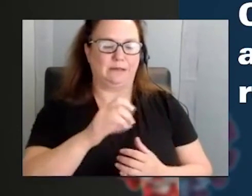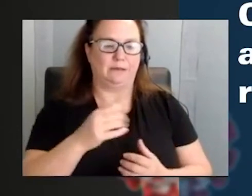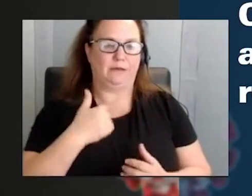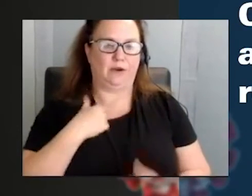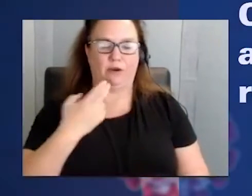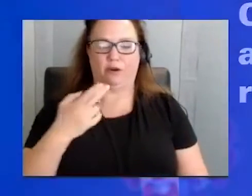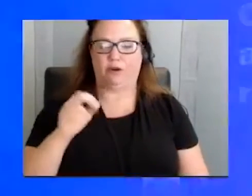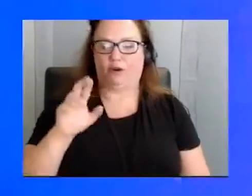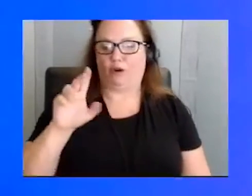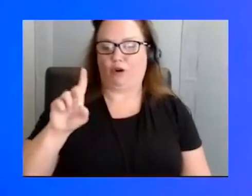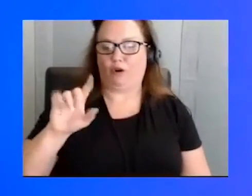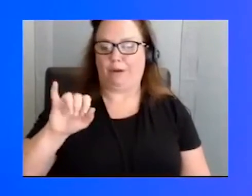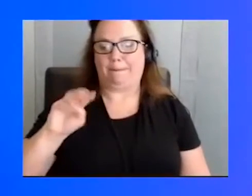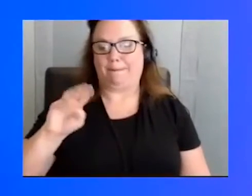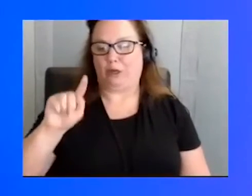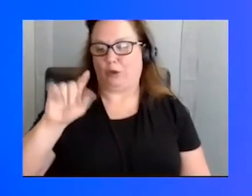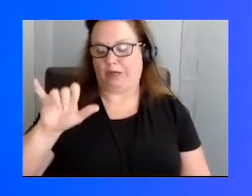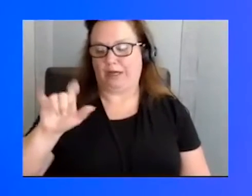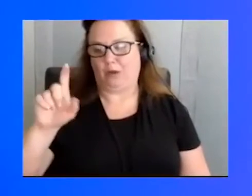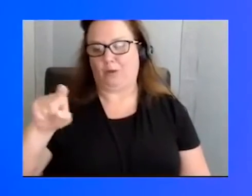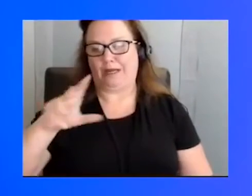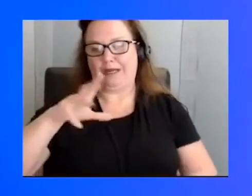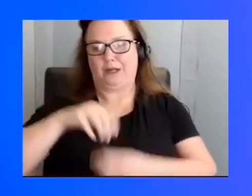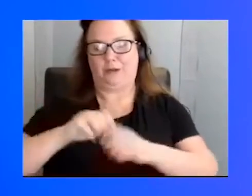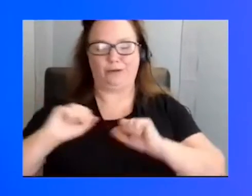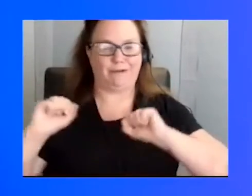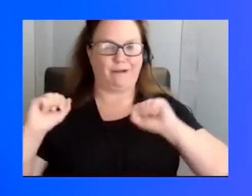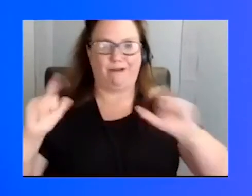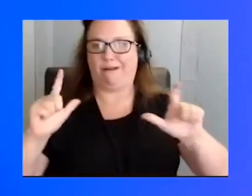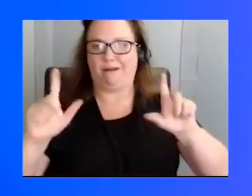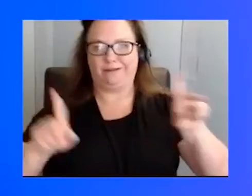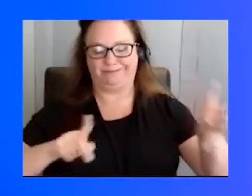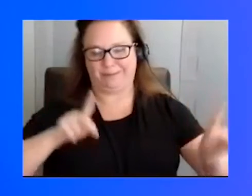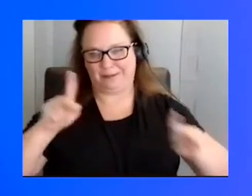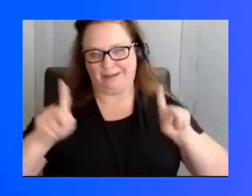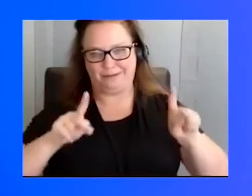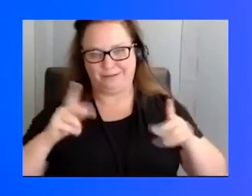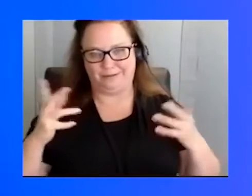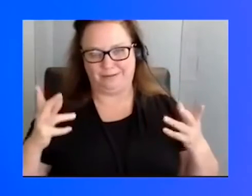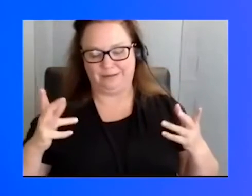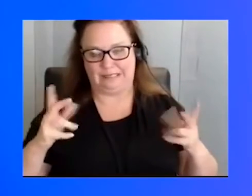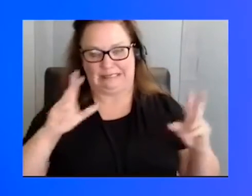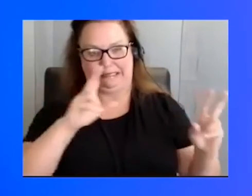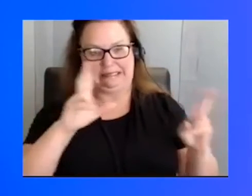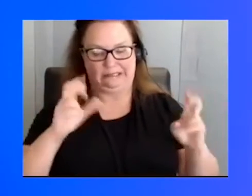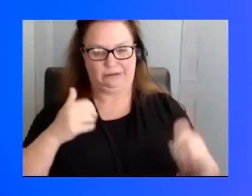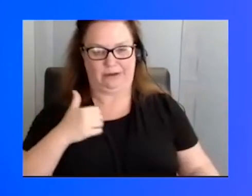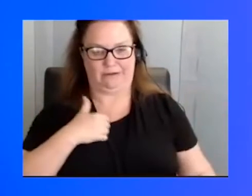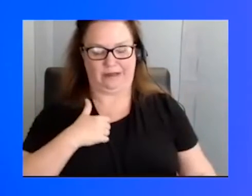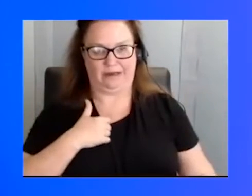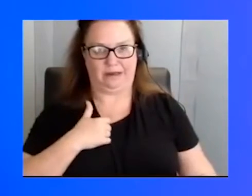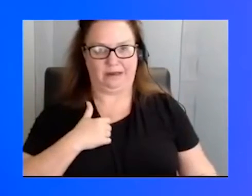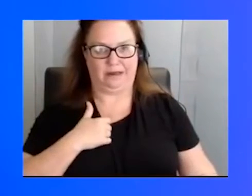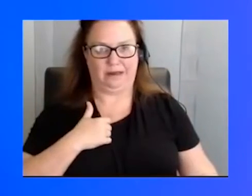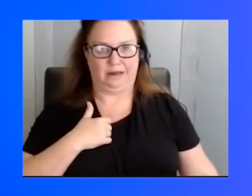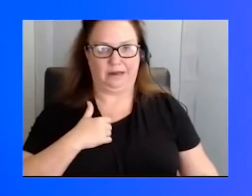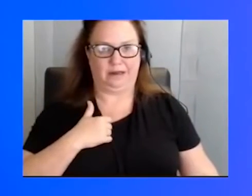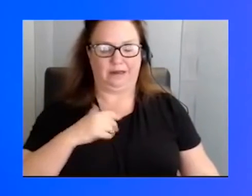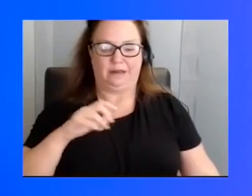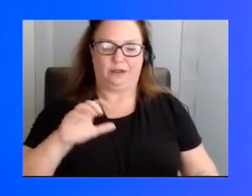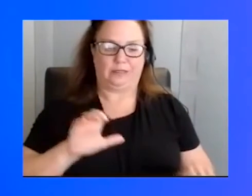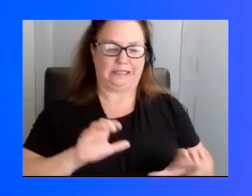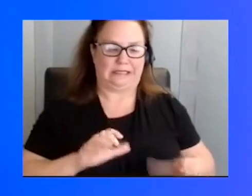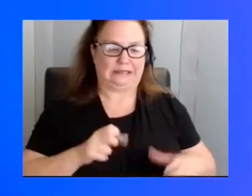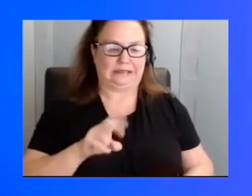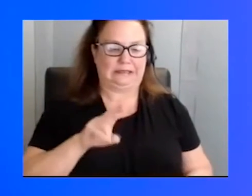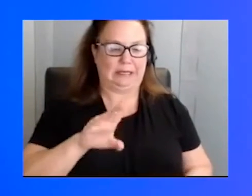population immunity, we need to include the whole population. So a real issue I've had is that there's only a certain subsegment of the population